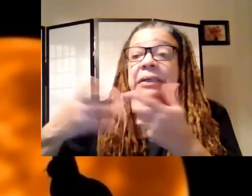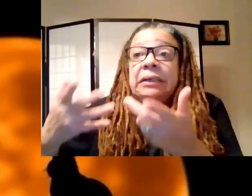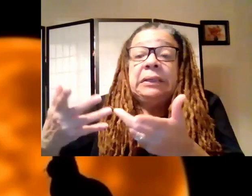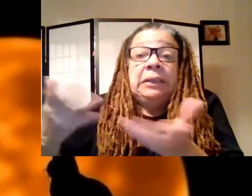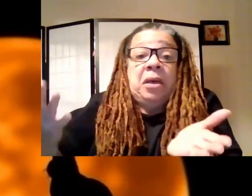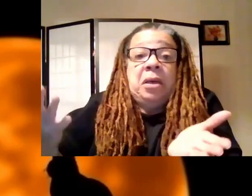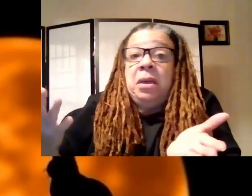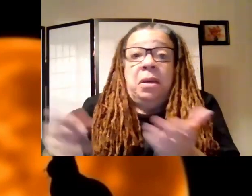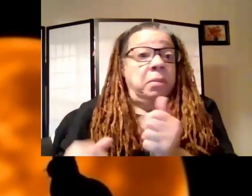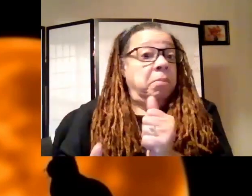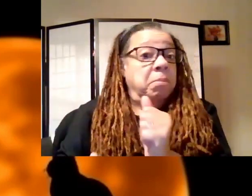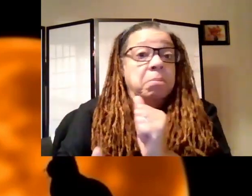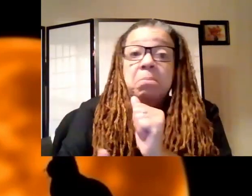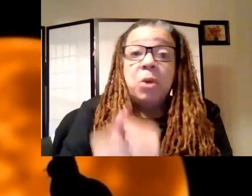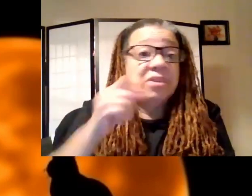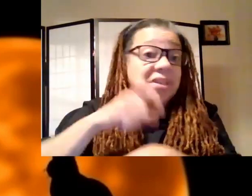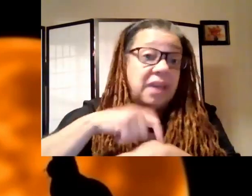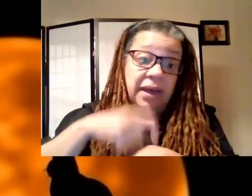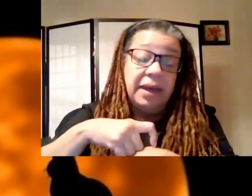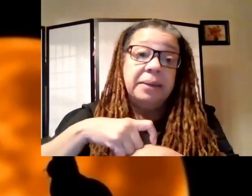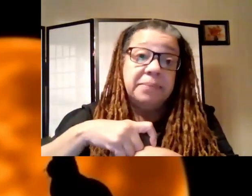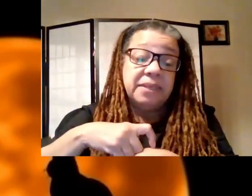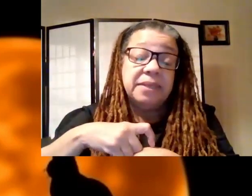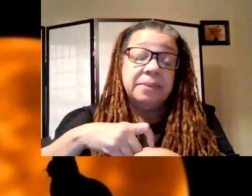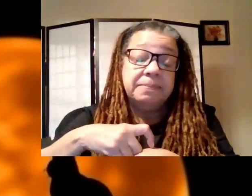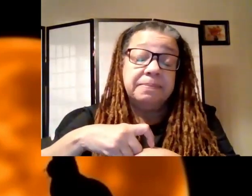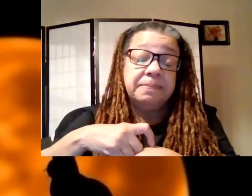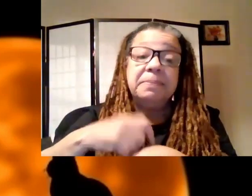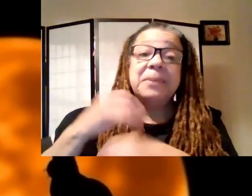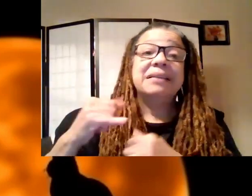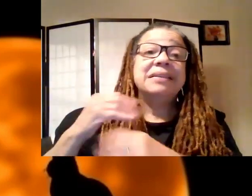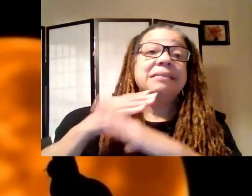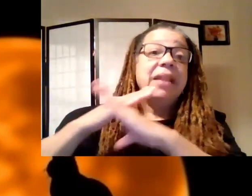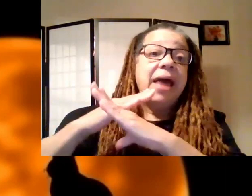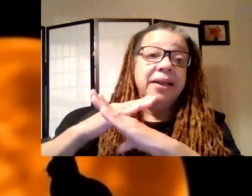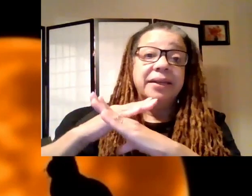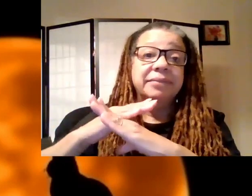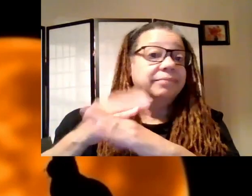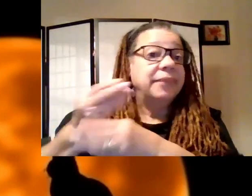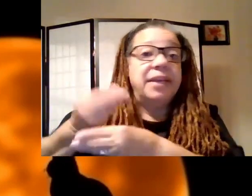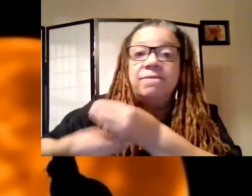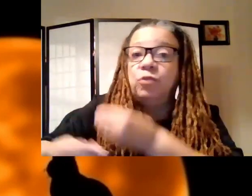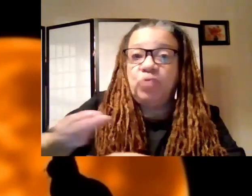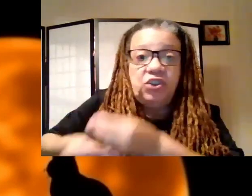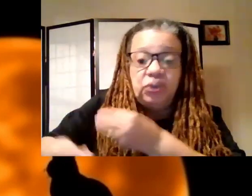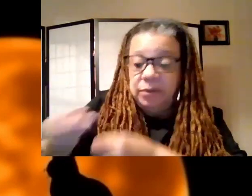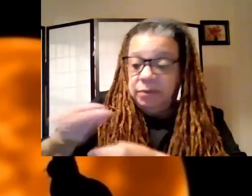Mostly it's due to, you know, fistula clotting, infiltration.